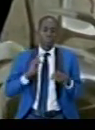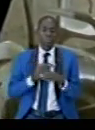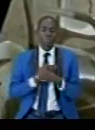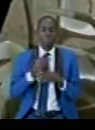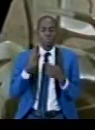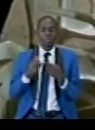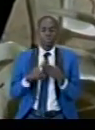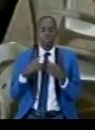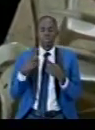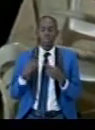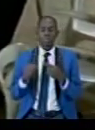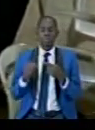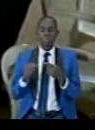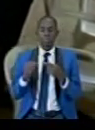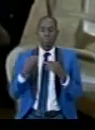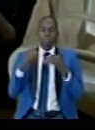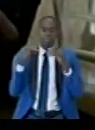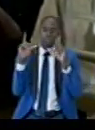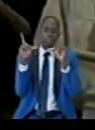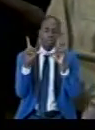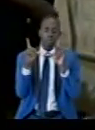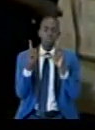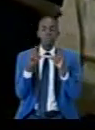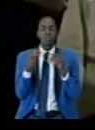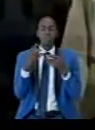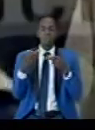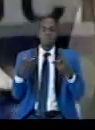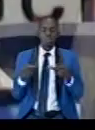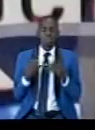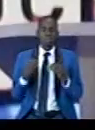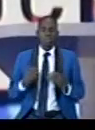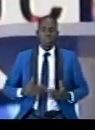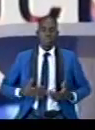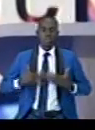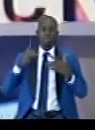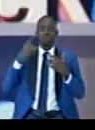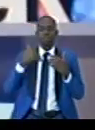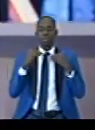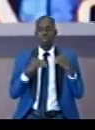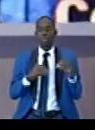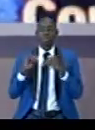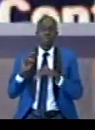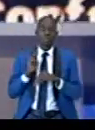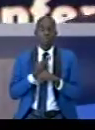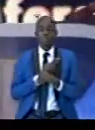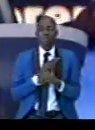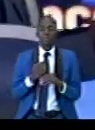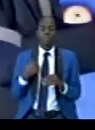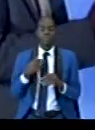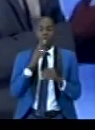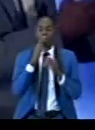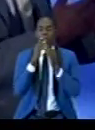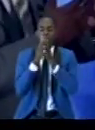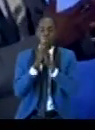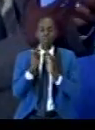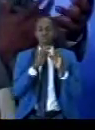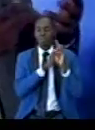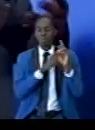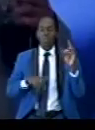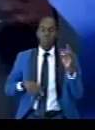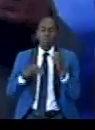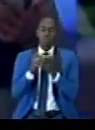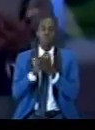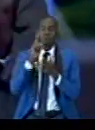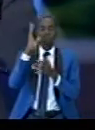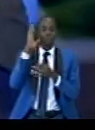stage and titles and the place in life you have put us. We're asking, oh Lord, that you support